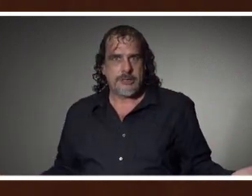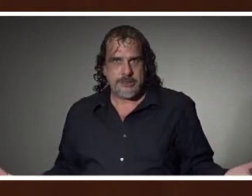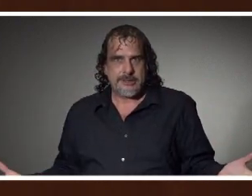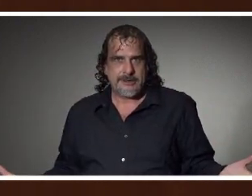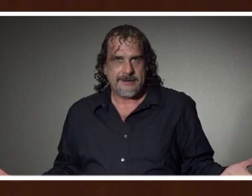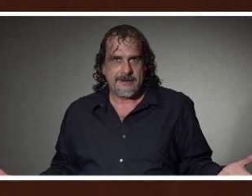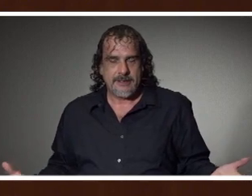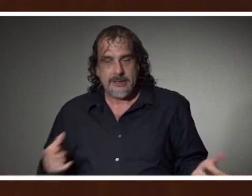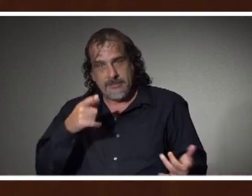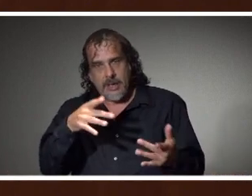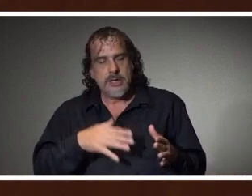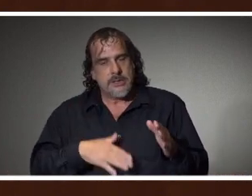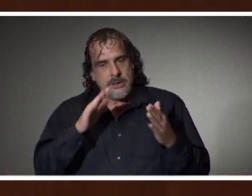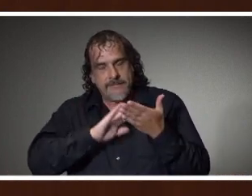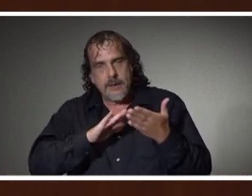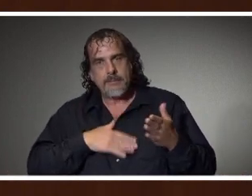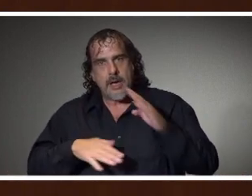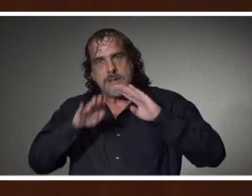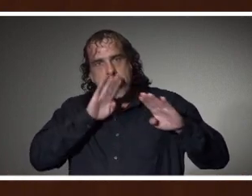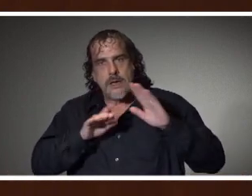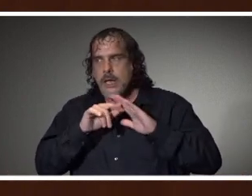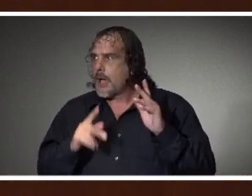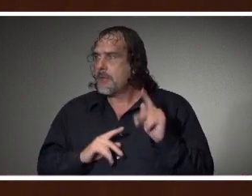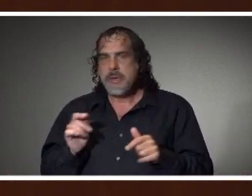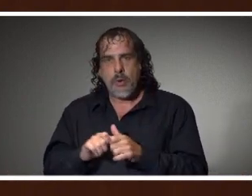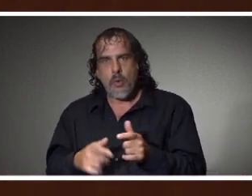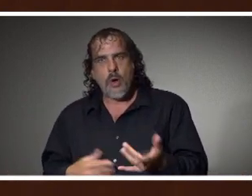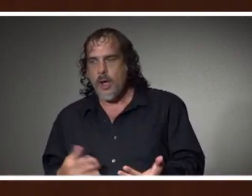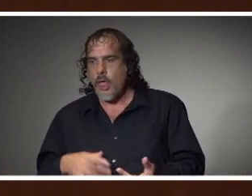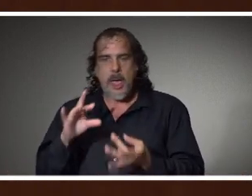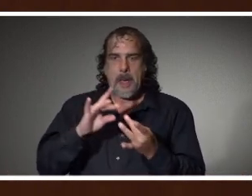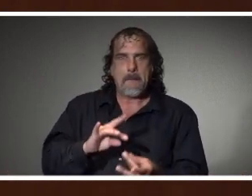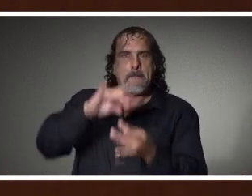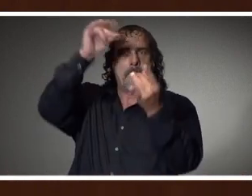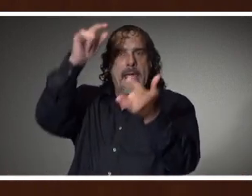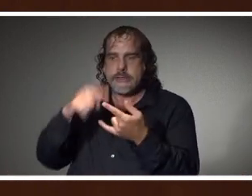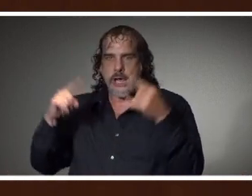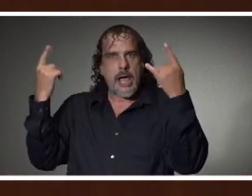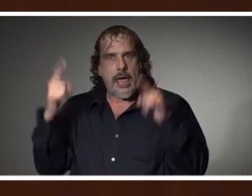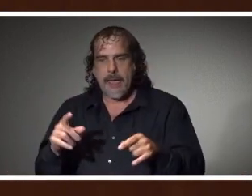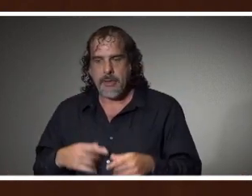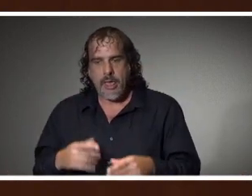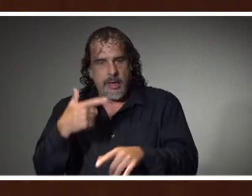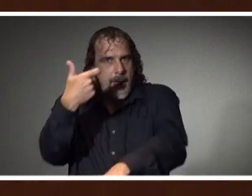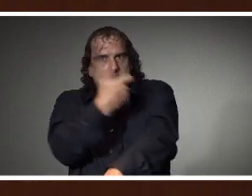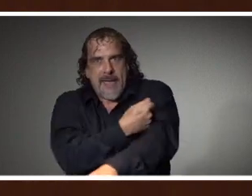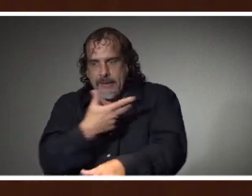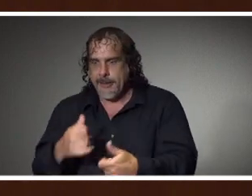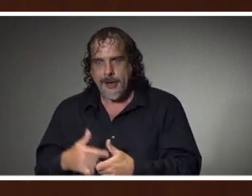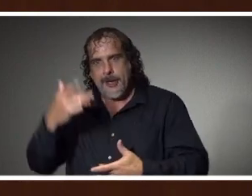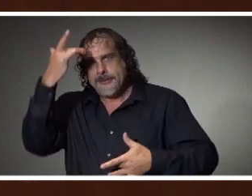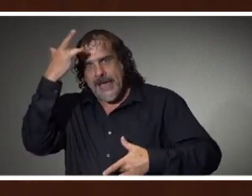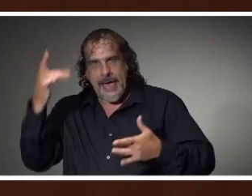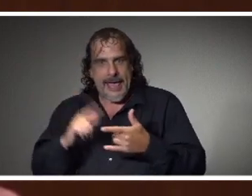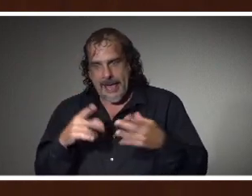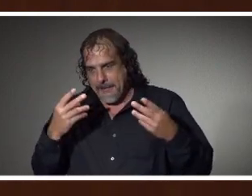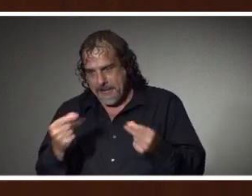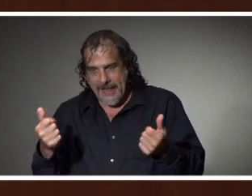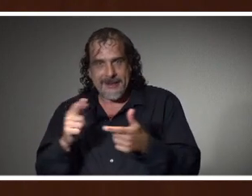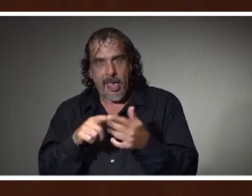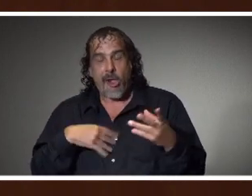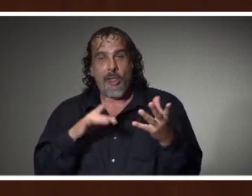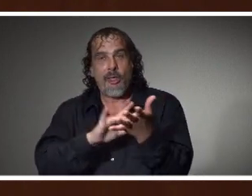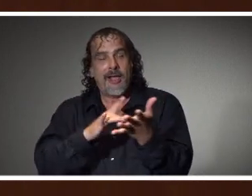you forgive my frustration that everybody wants the magic bullet of the contact tracing or the testing or the vaccine when the solution is just plainly